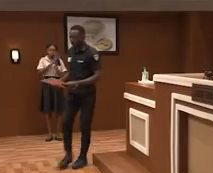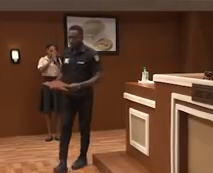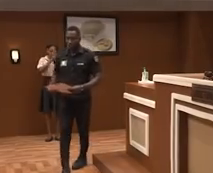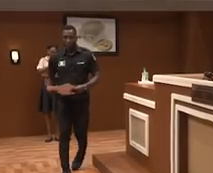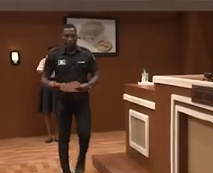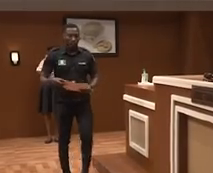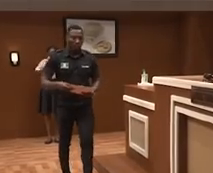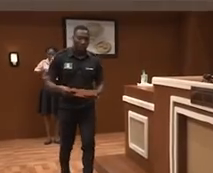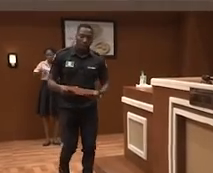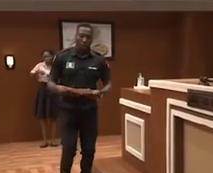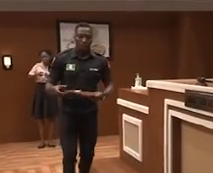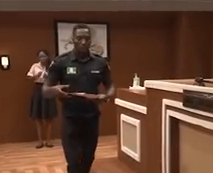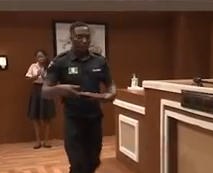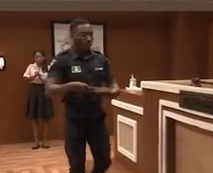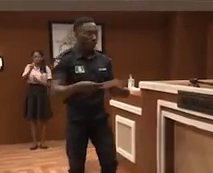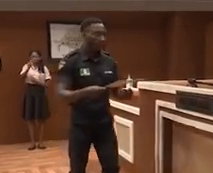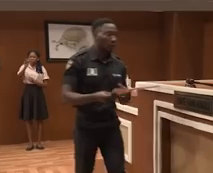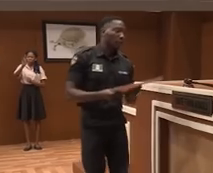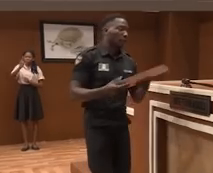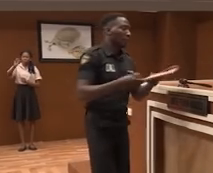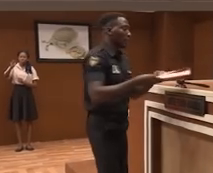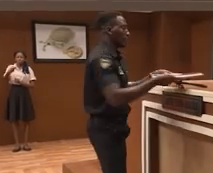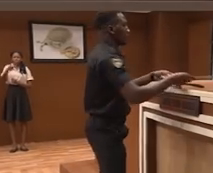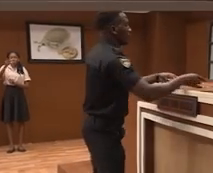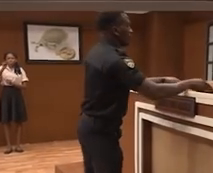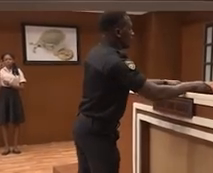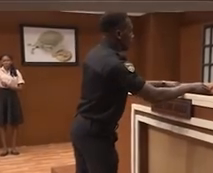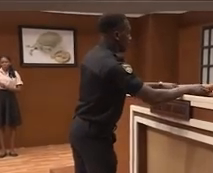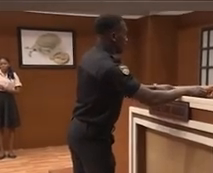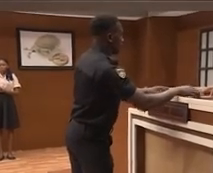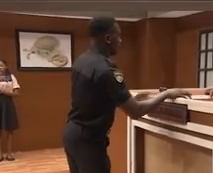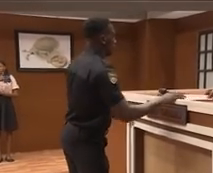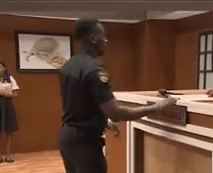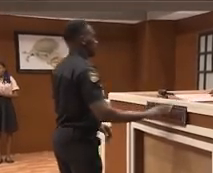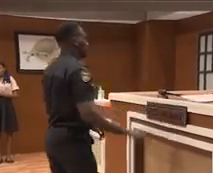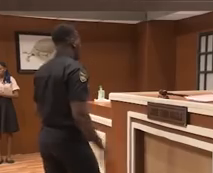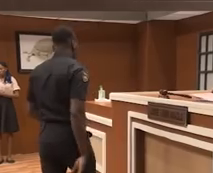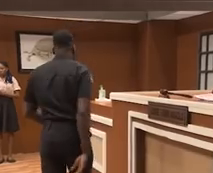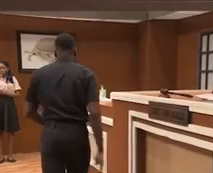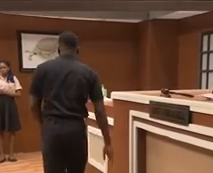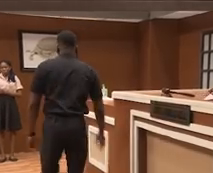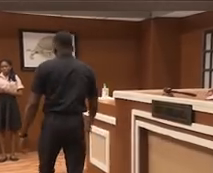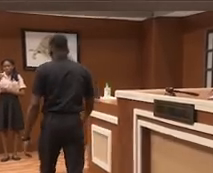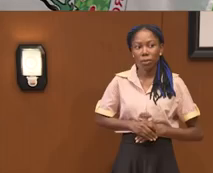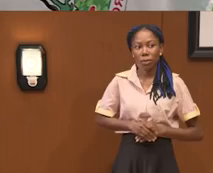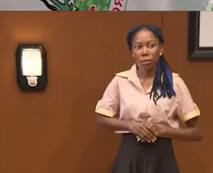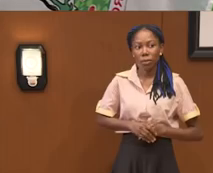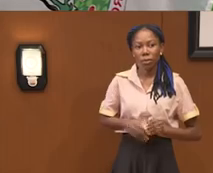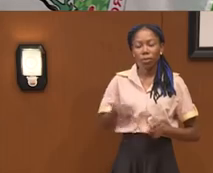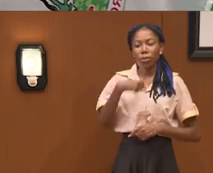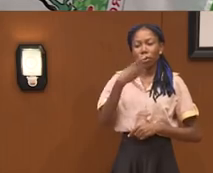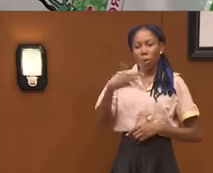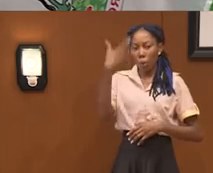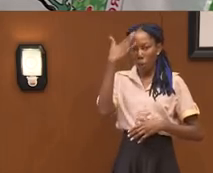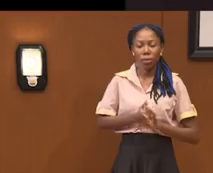Your Honor, this case is between Augustine and Sylvester. That is one of them. Thank you. Why are you